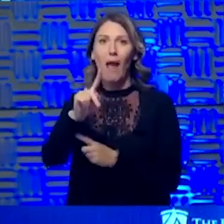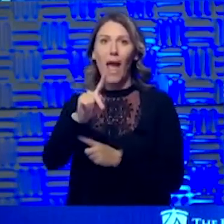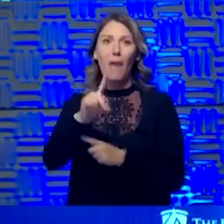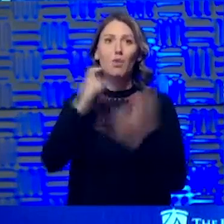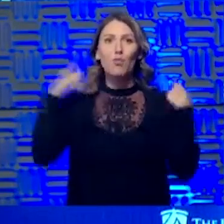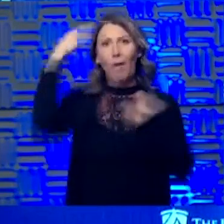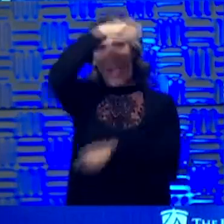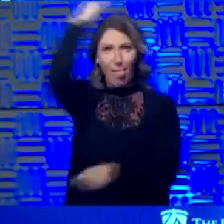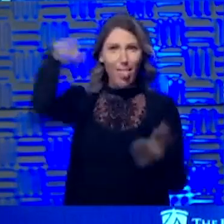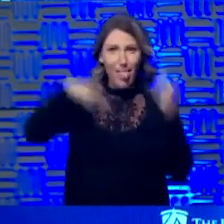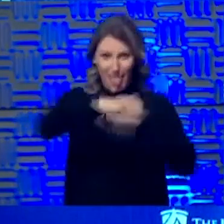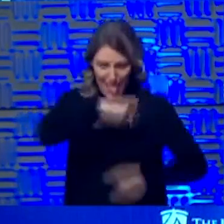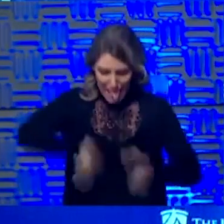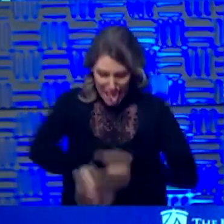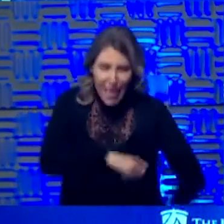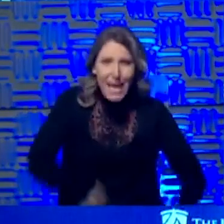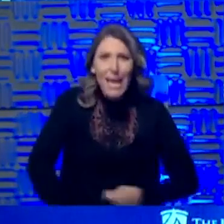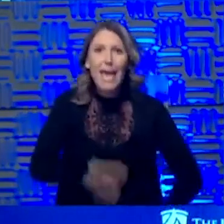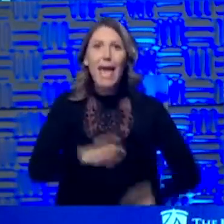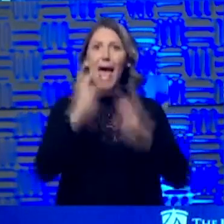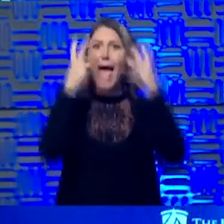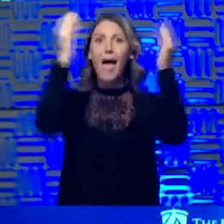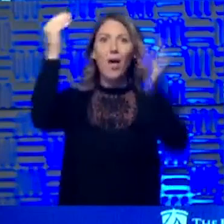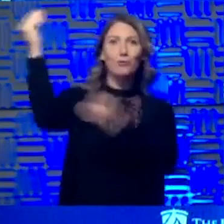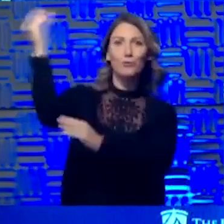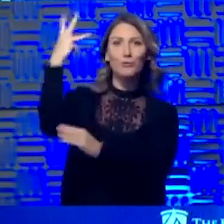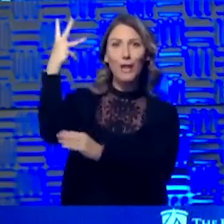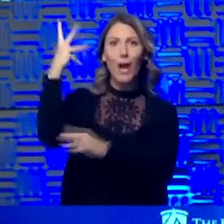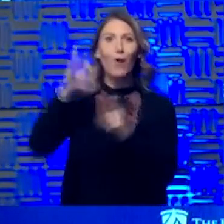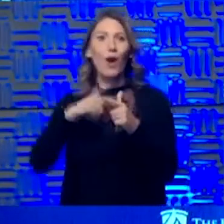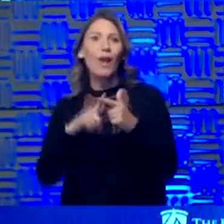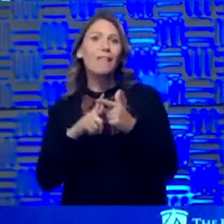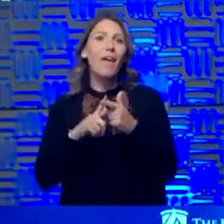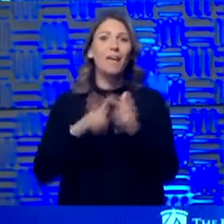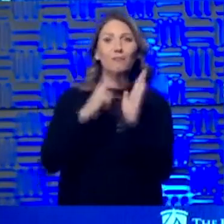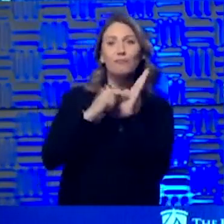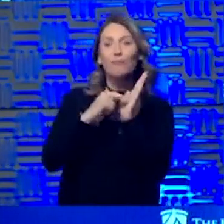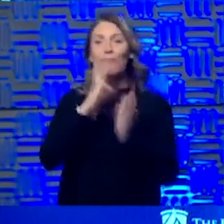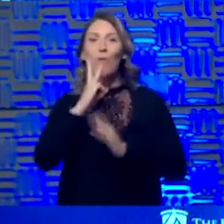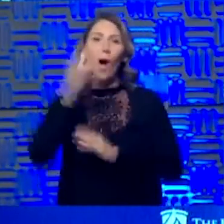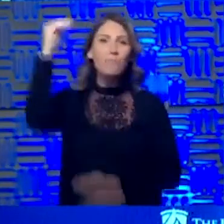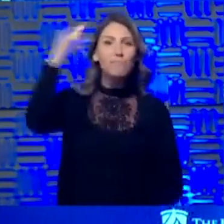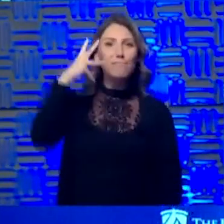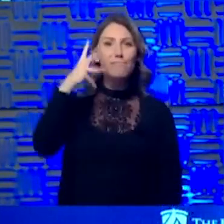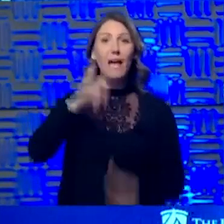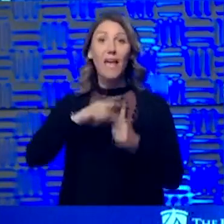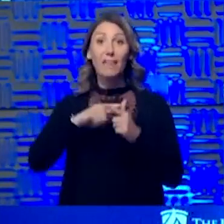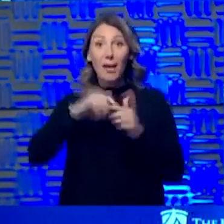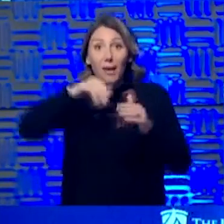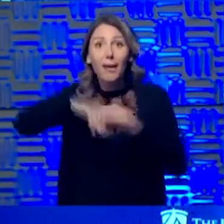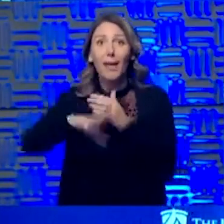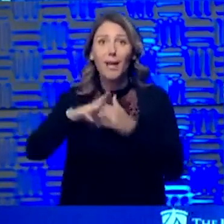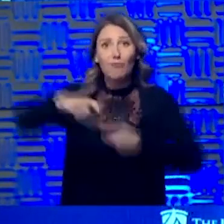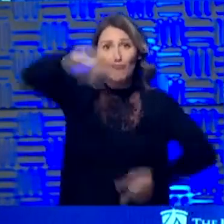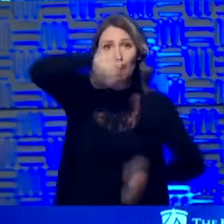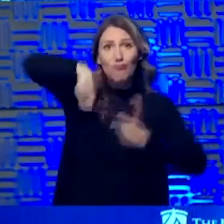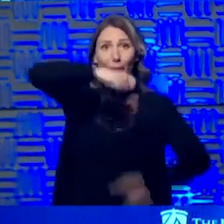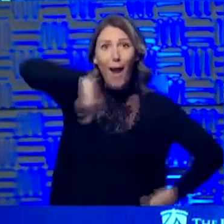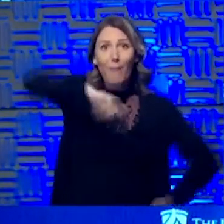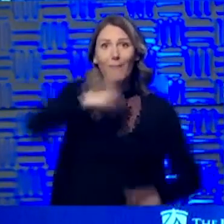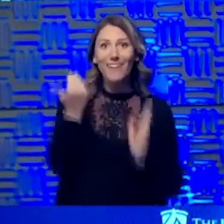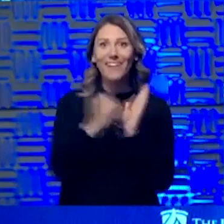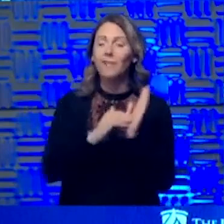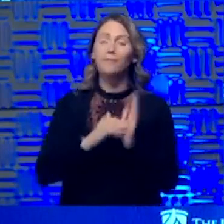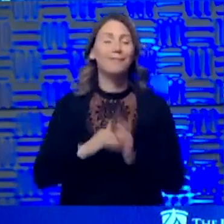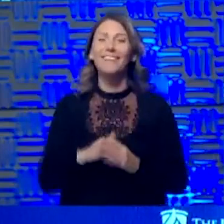with soap and water with no one else around me and then go back inside the bubble wrap. So being that is pretty difficult to do, you really